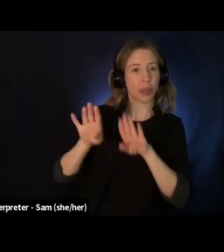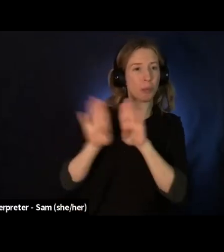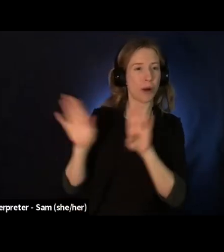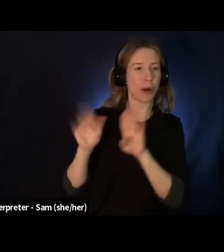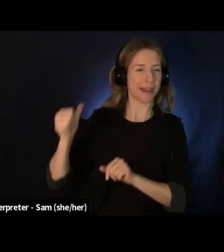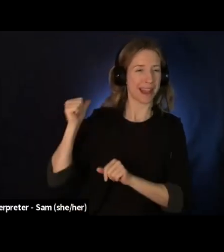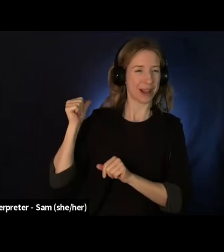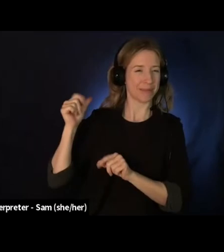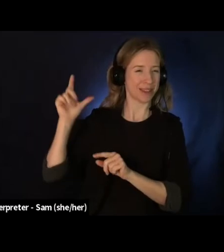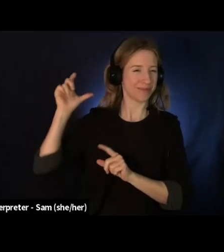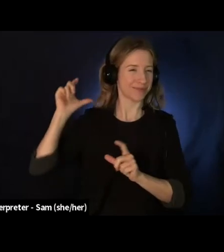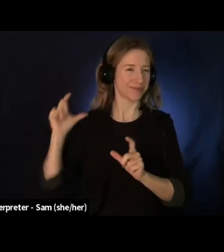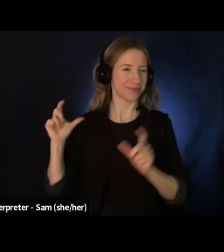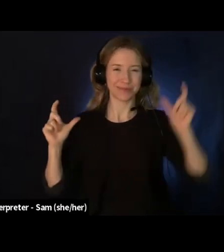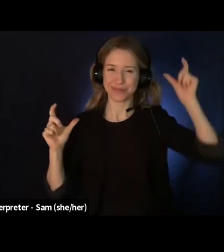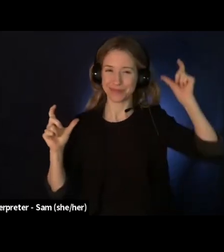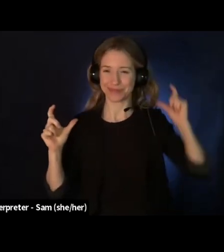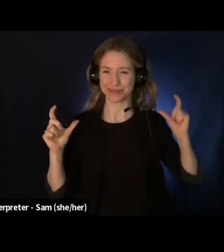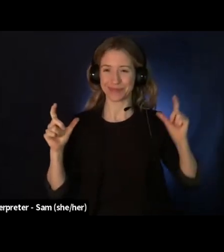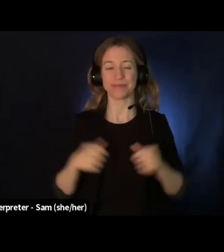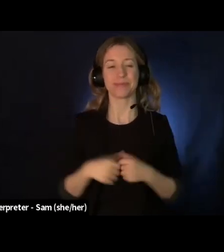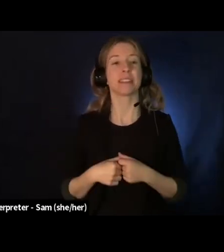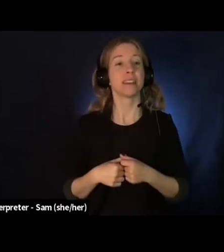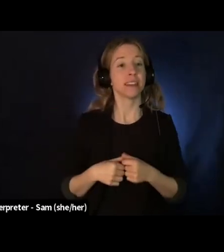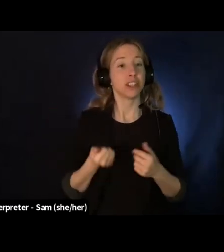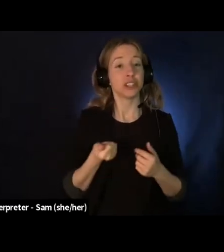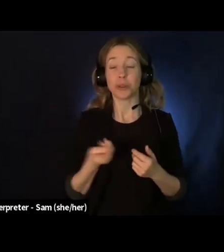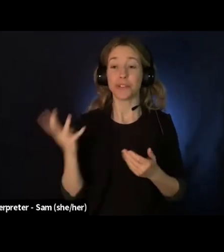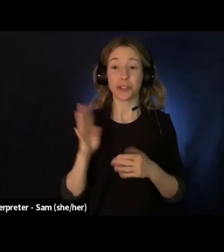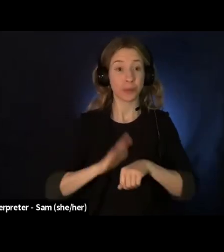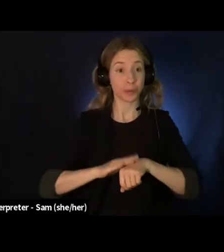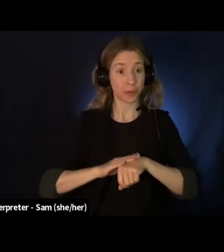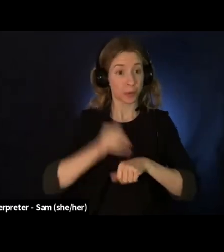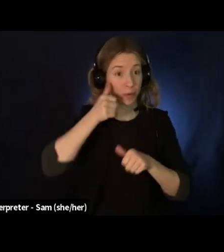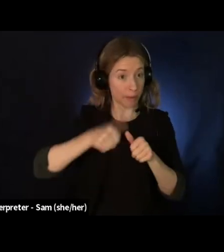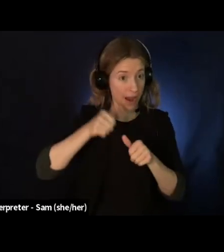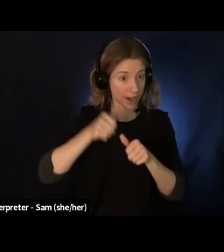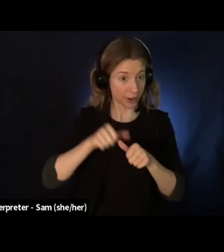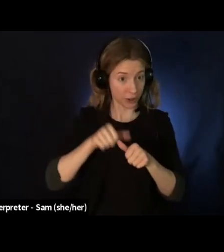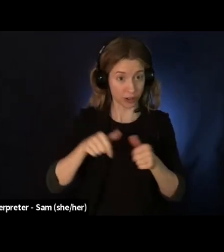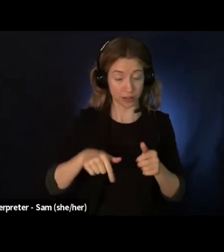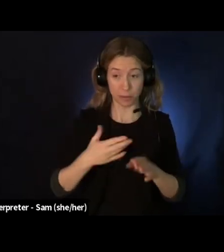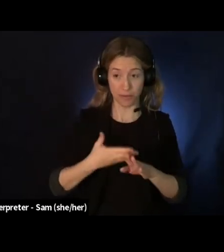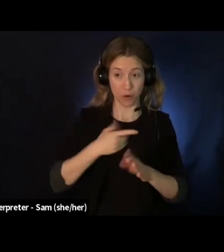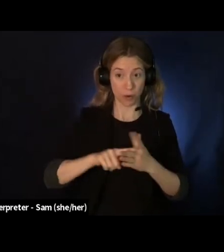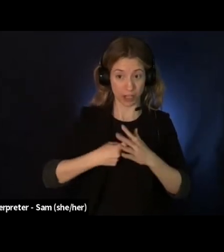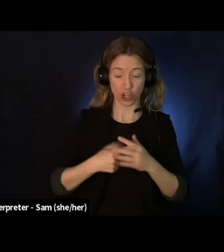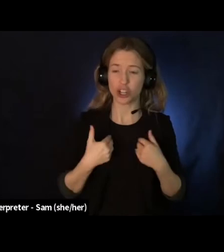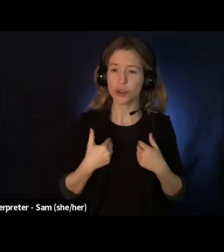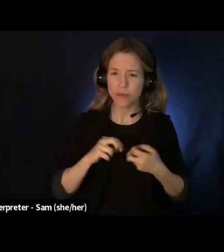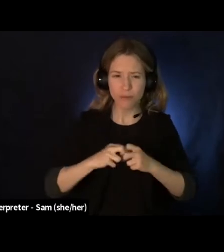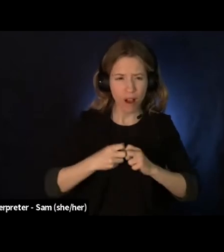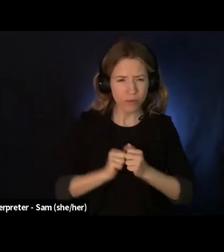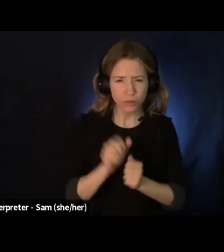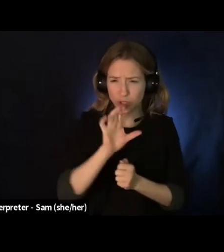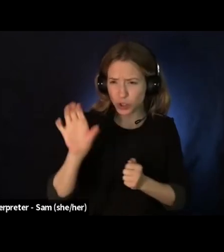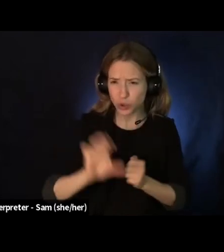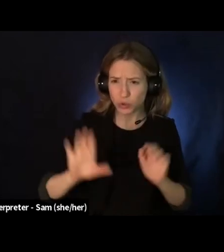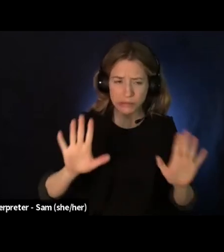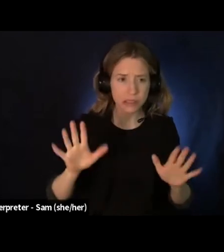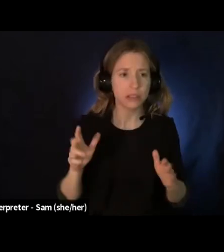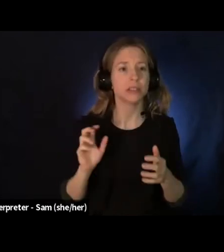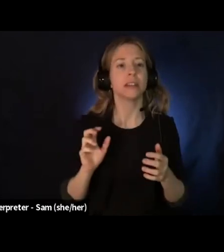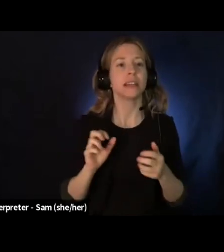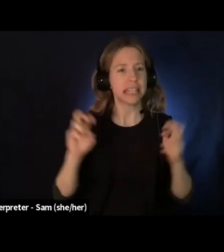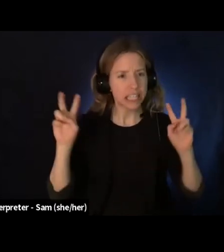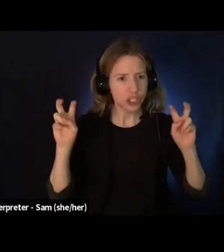I just have a few reminders to get through before we get started. So if you are having trouble with Zoom at all, please feel free to send me or my